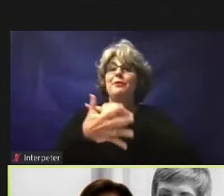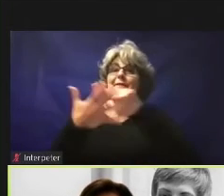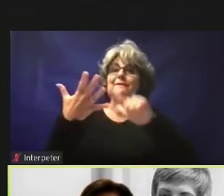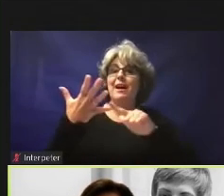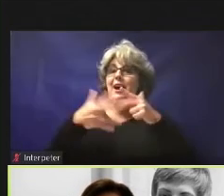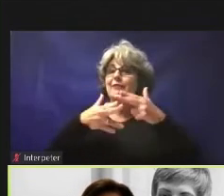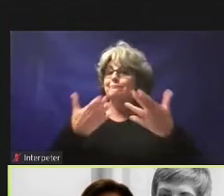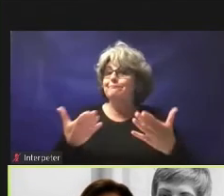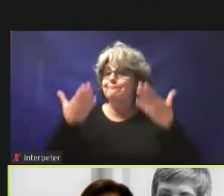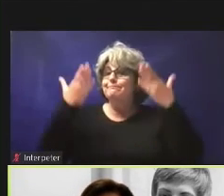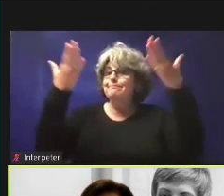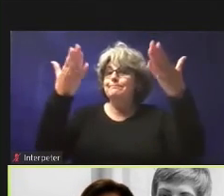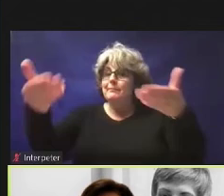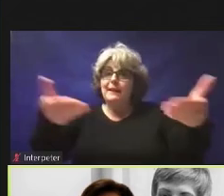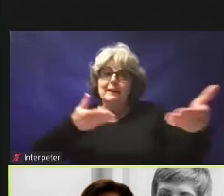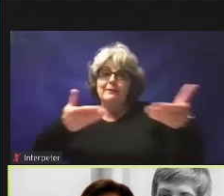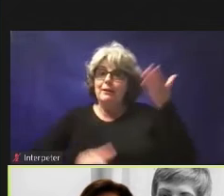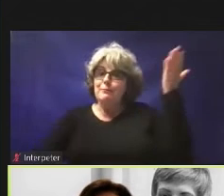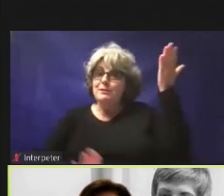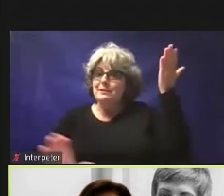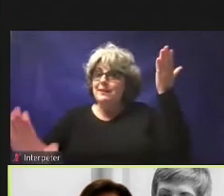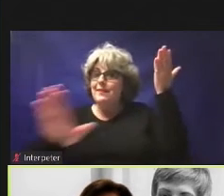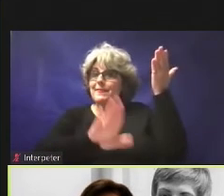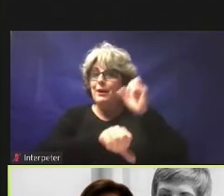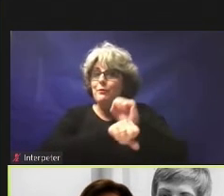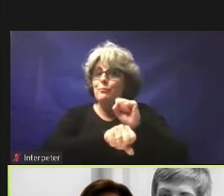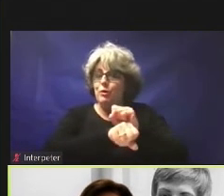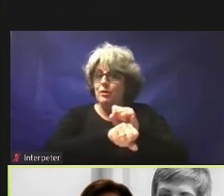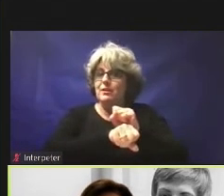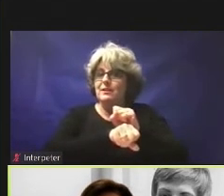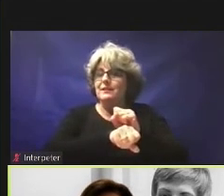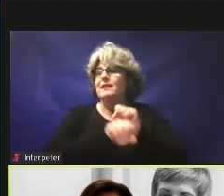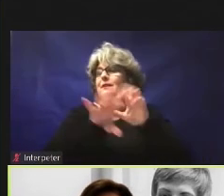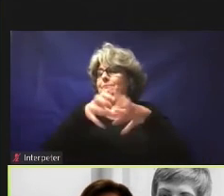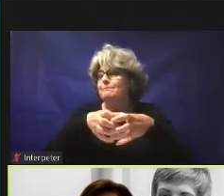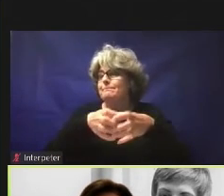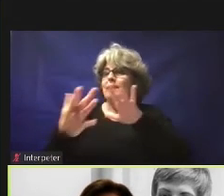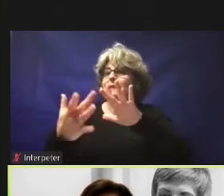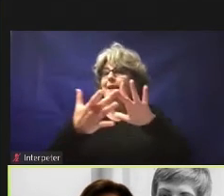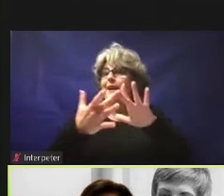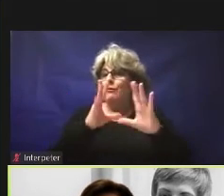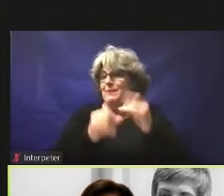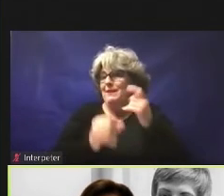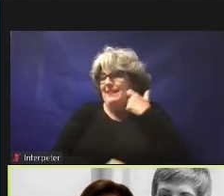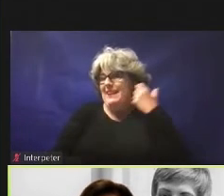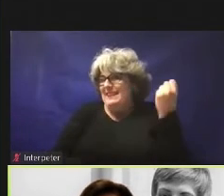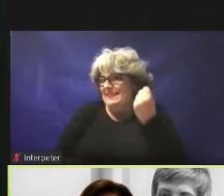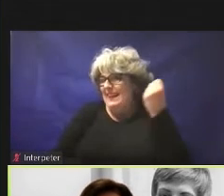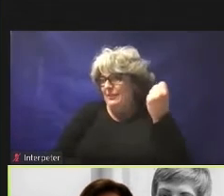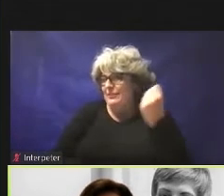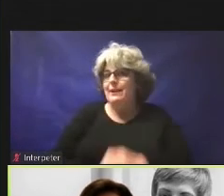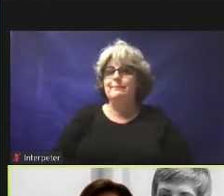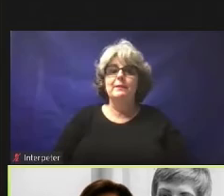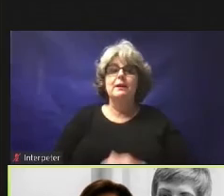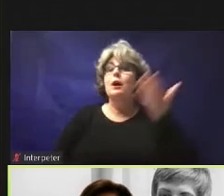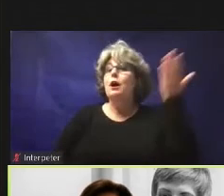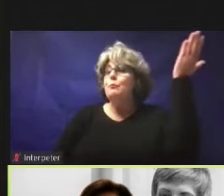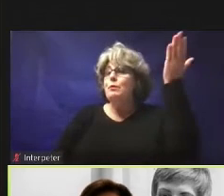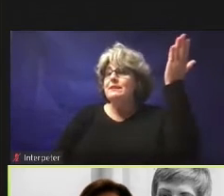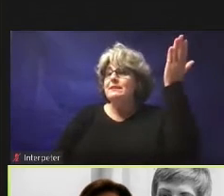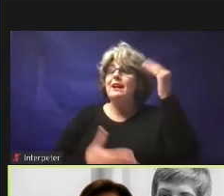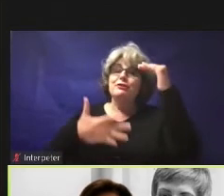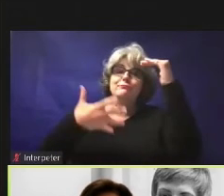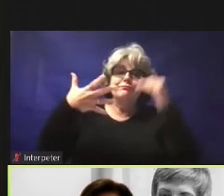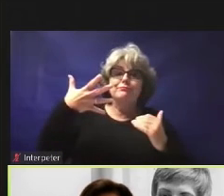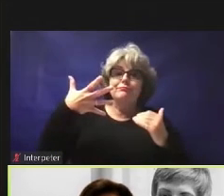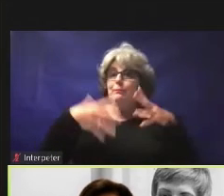groups were nominated and invited to present their work at the Affiliate Group Network meeting last Saturday. Following the presentations,